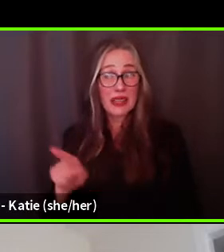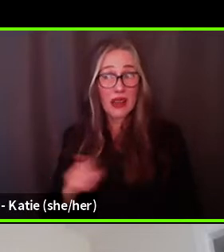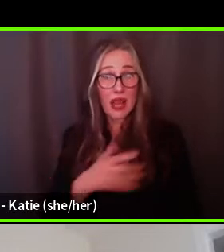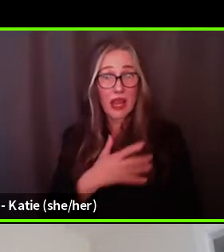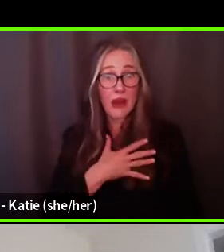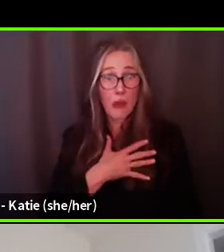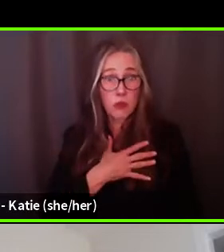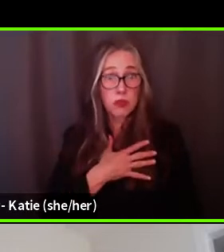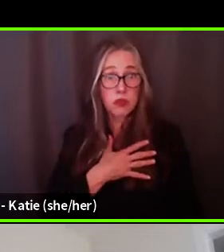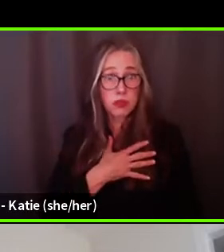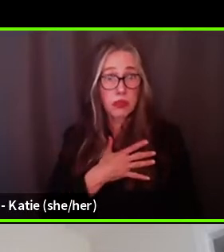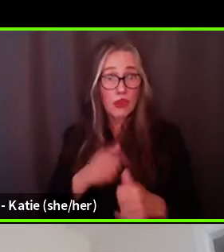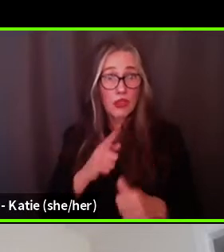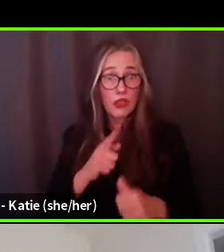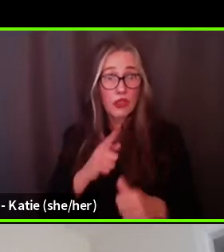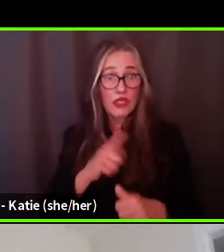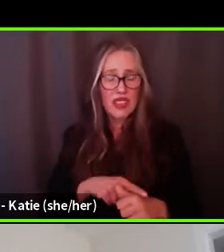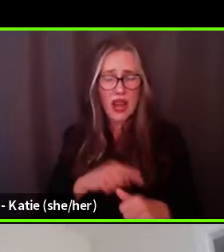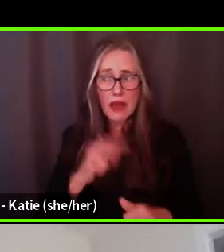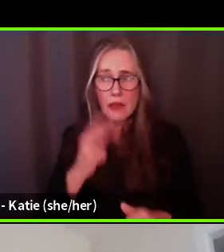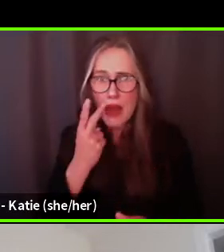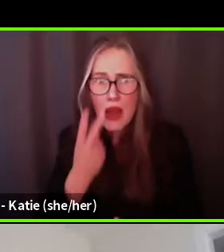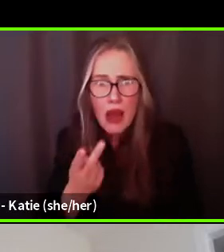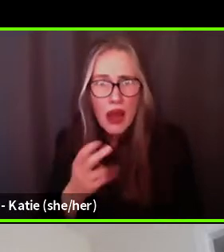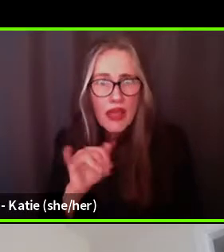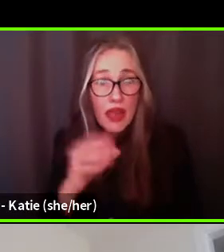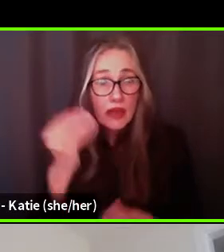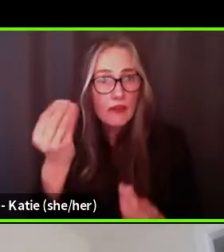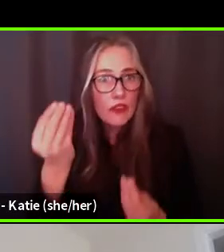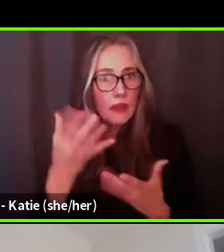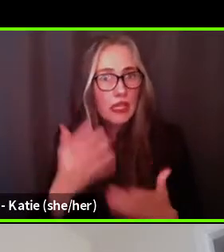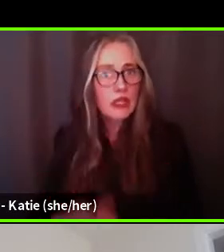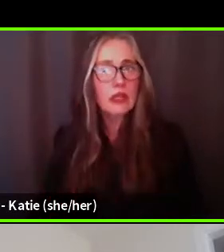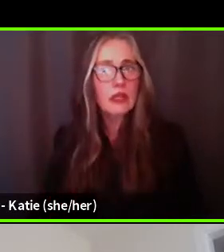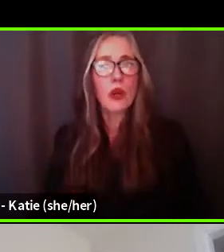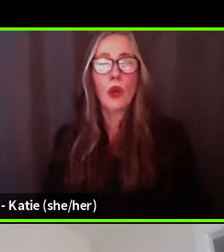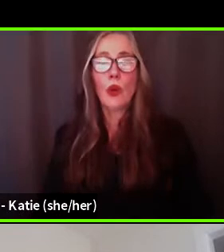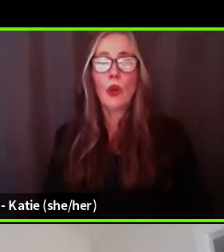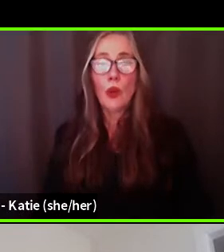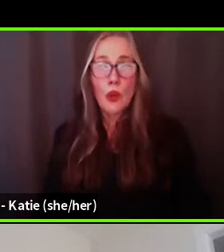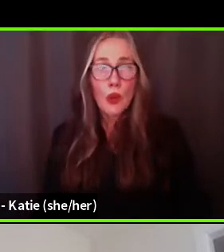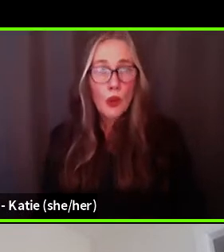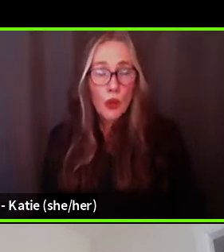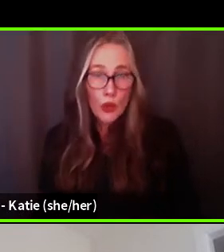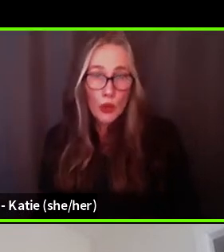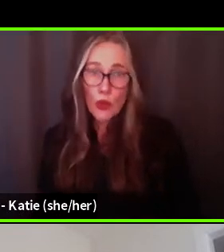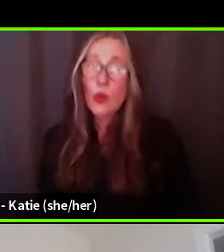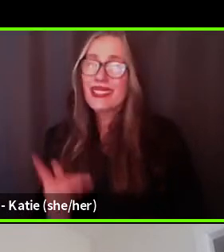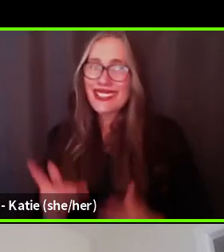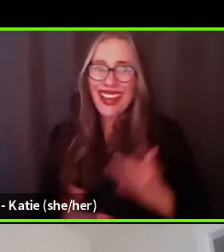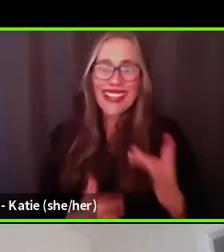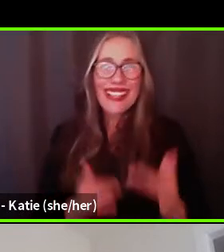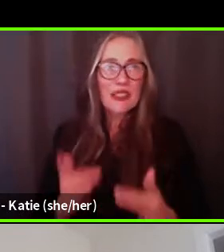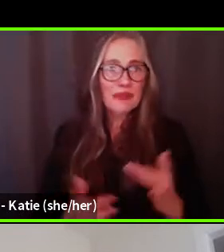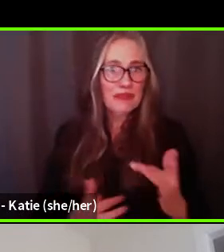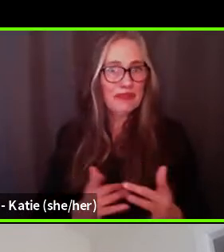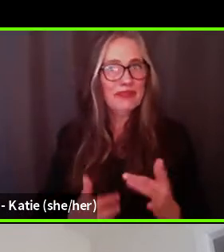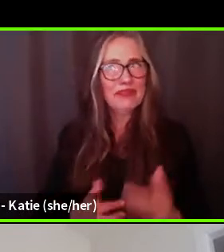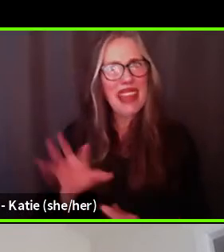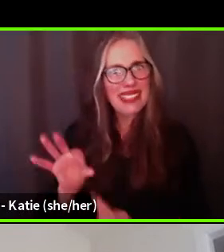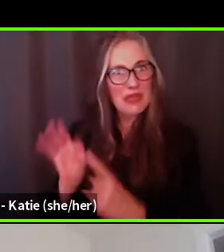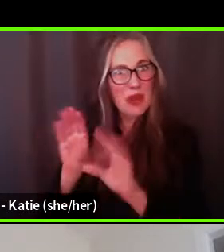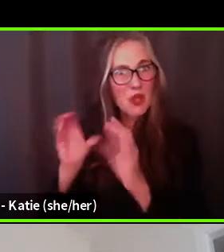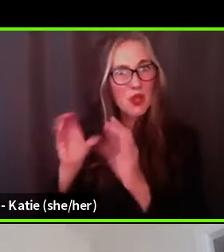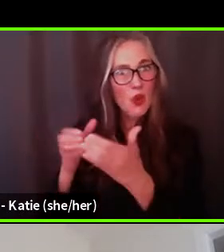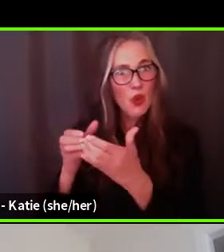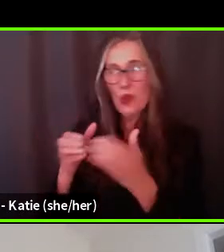information generally right and so i think it's been a really um exciting sort of niche that we found